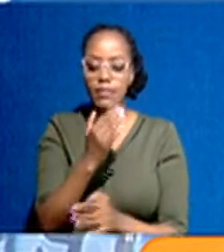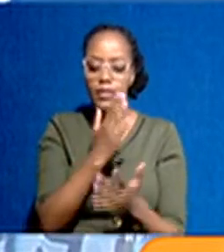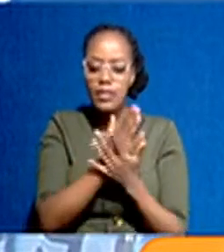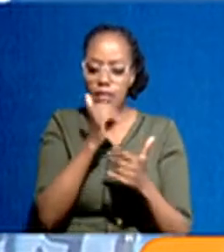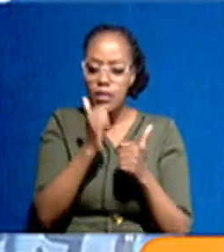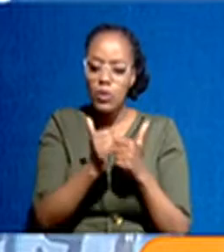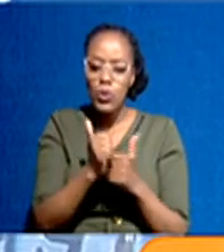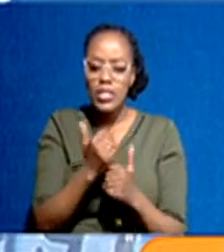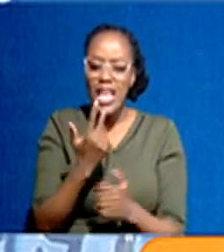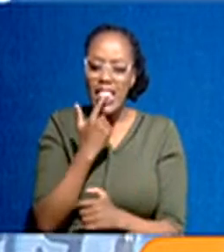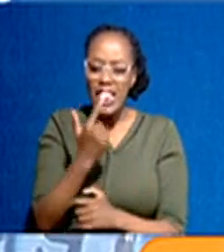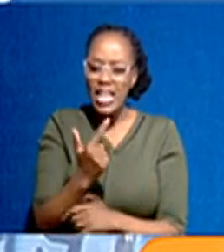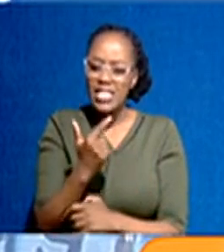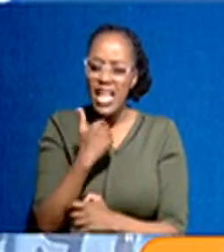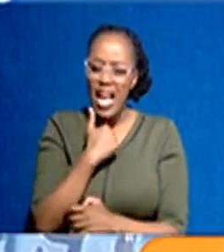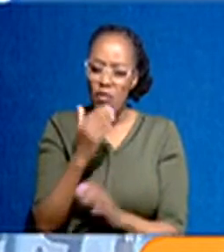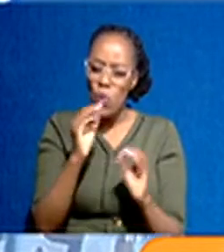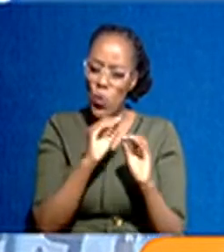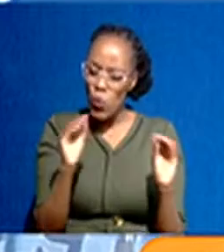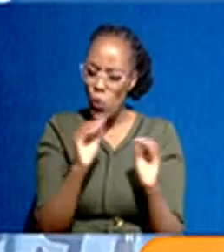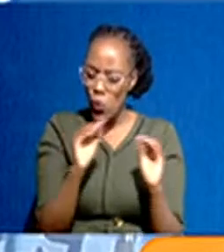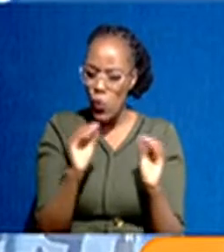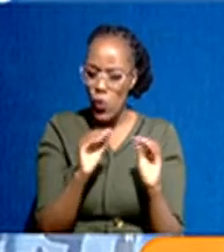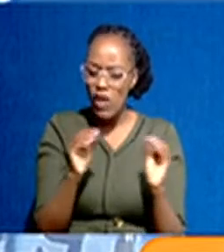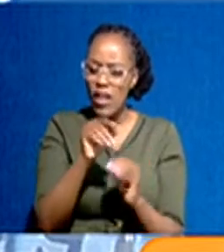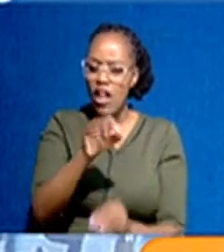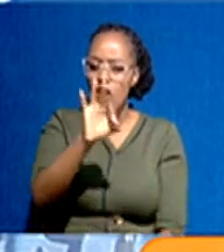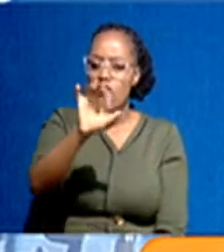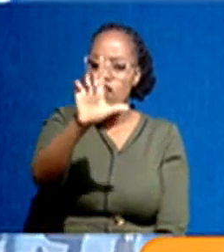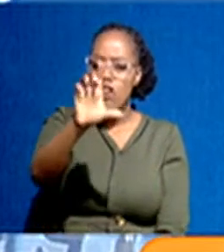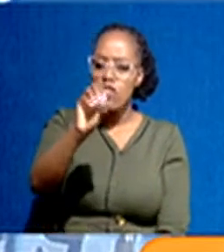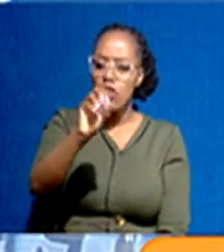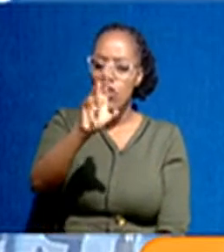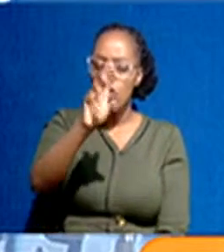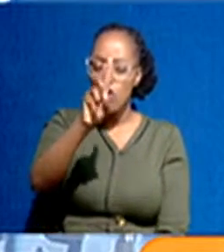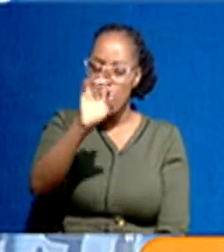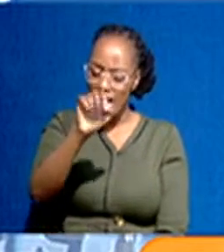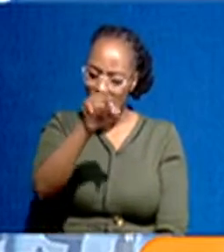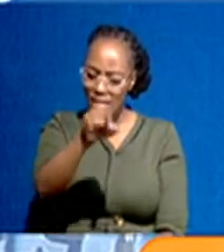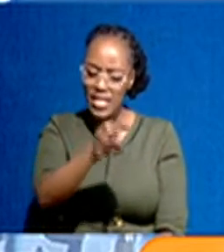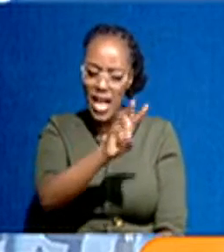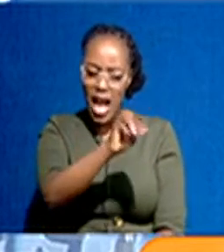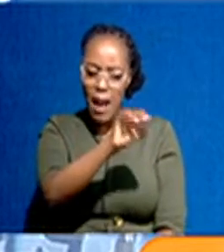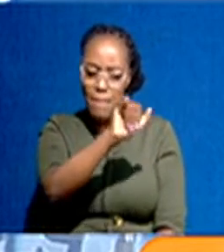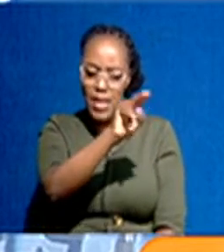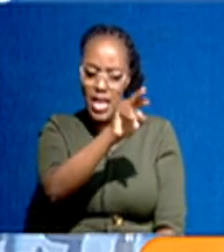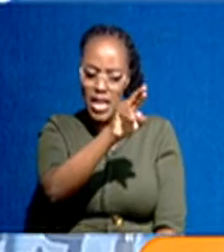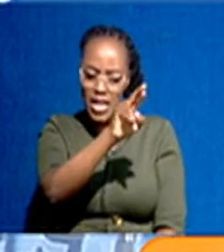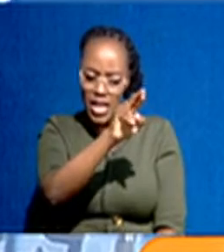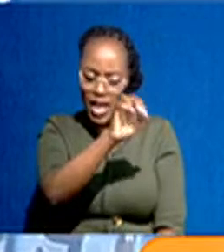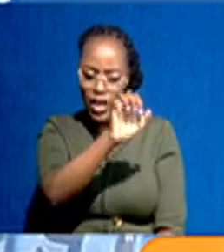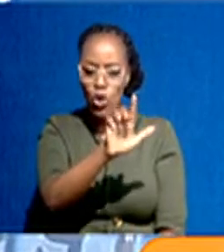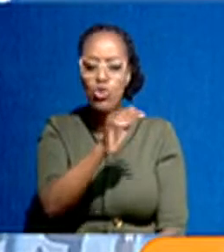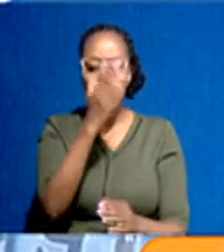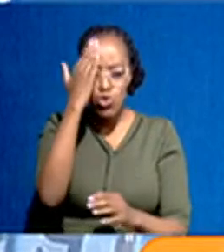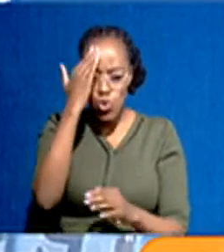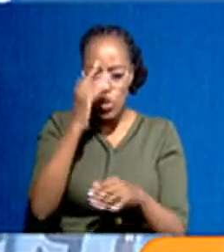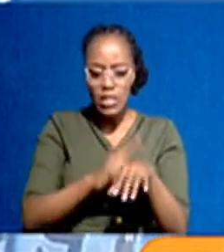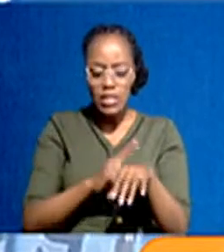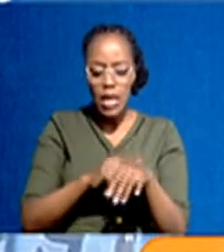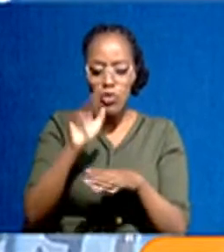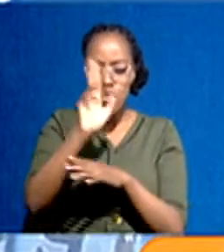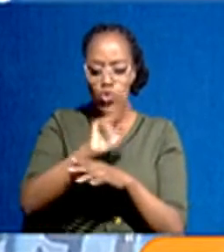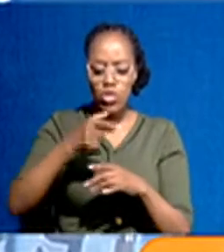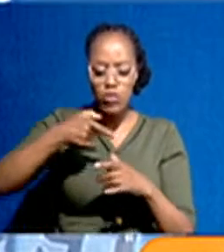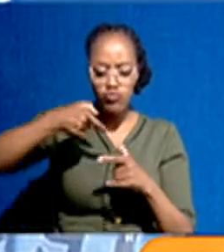and tasteless factor, and that's fluoride. It's a mineral probably known most from toothpaste